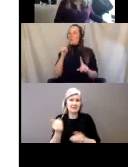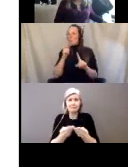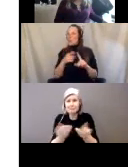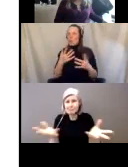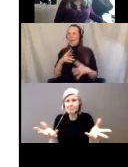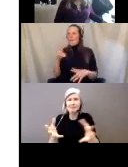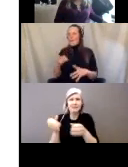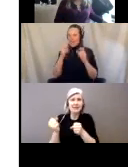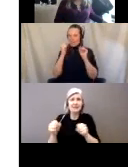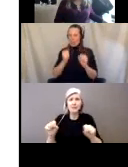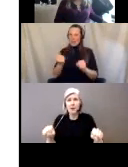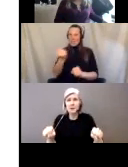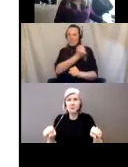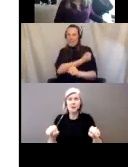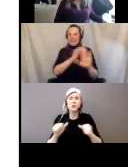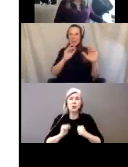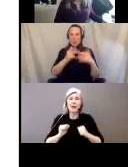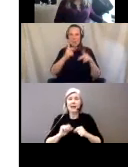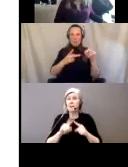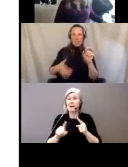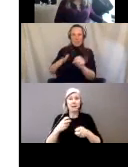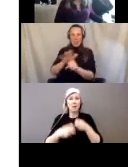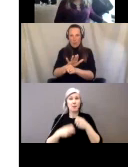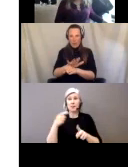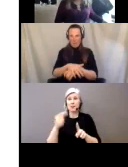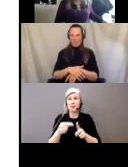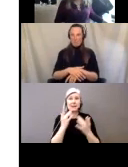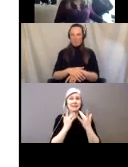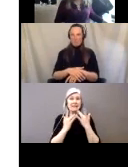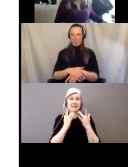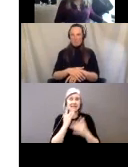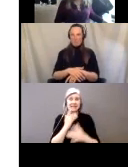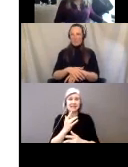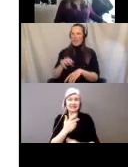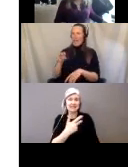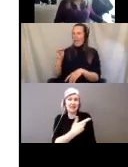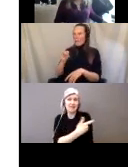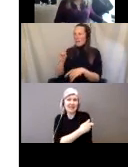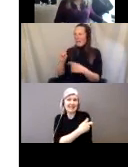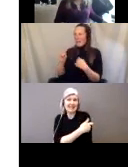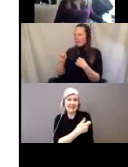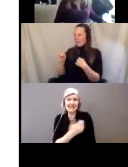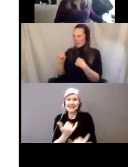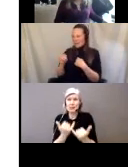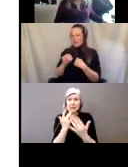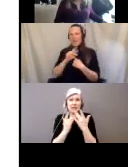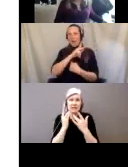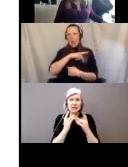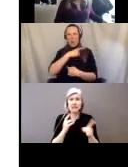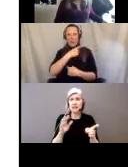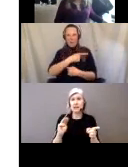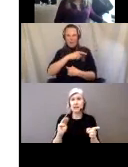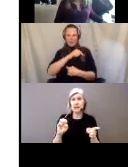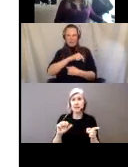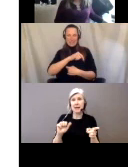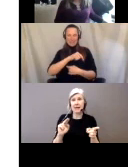vaccine availability. Chantal, I think that's a good time to mention that the province actually released just